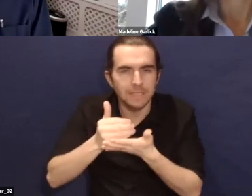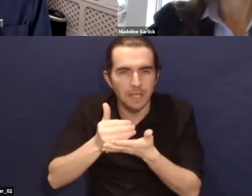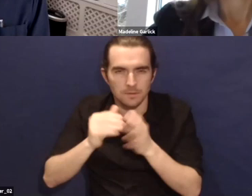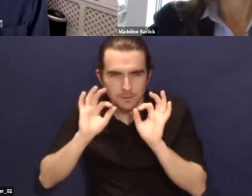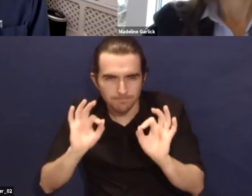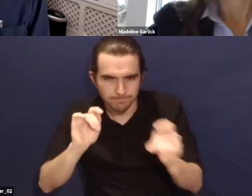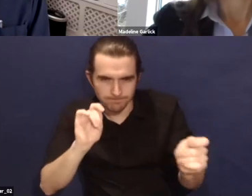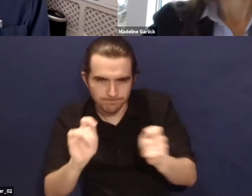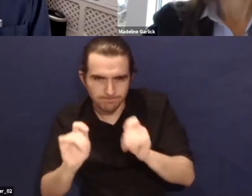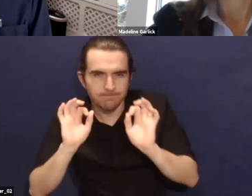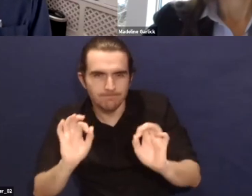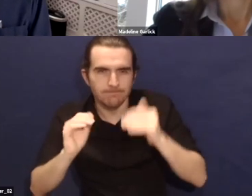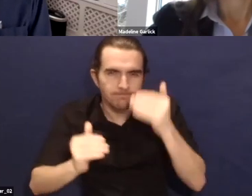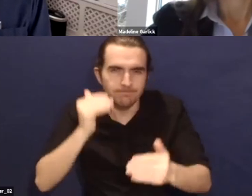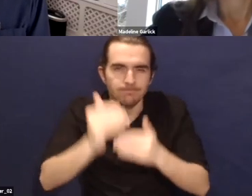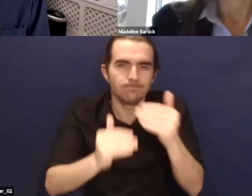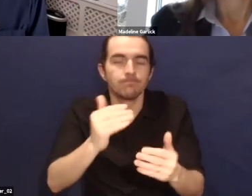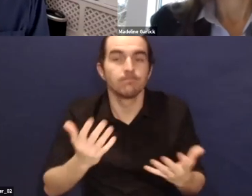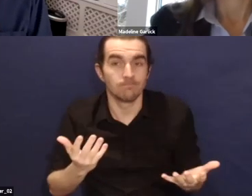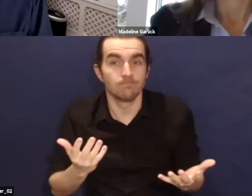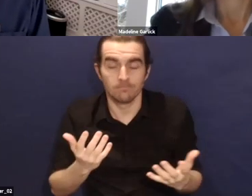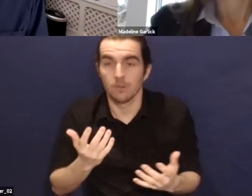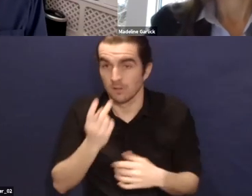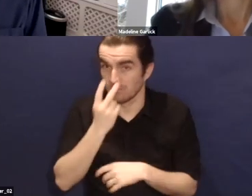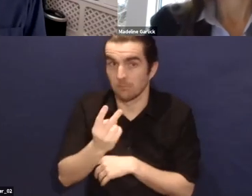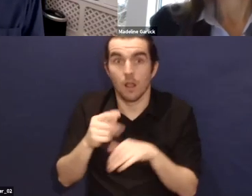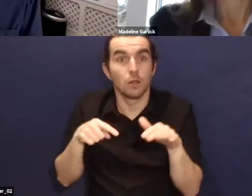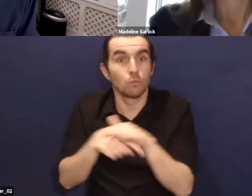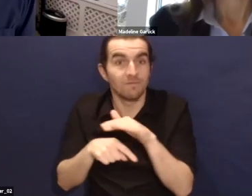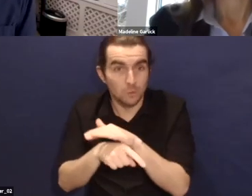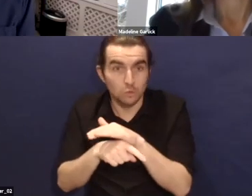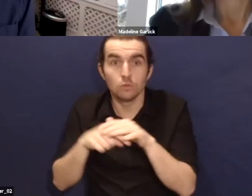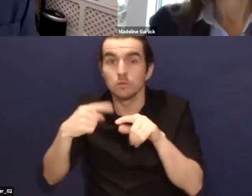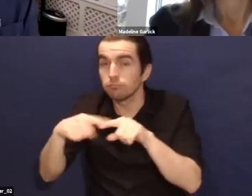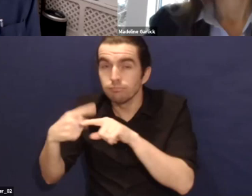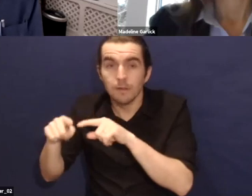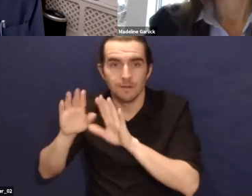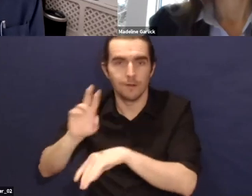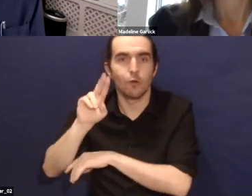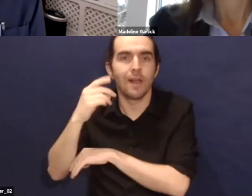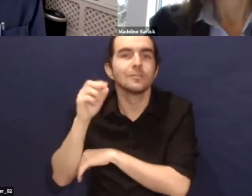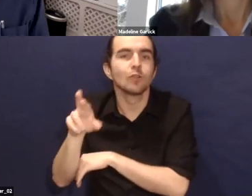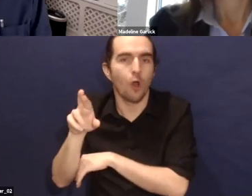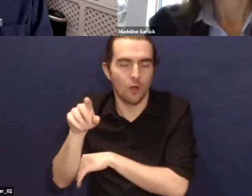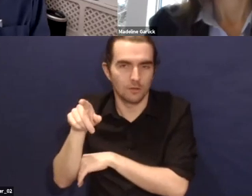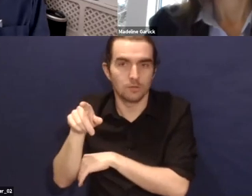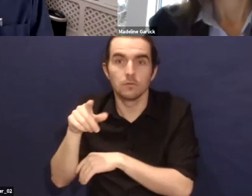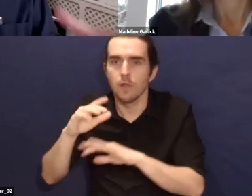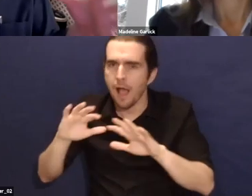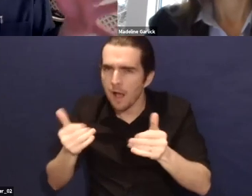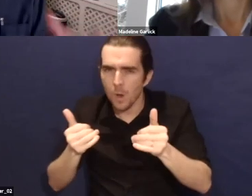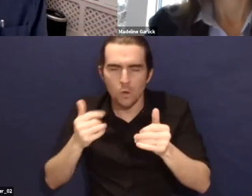governments. It means that UNHCR works with the international community as a whole, which includes development actors, and